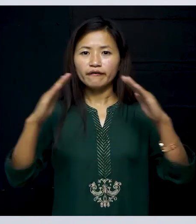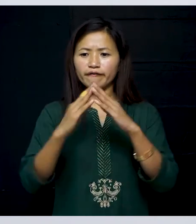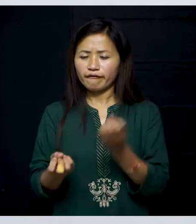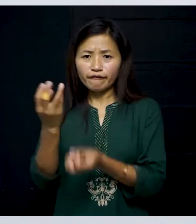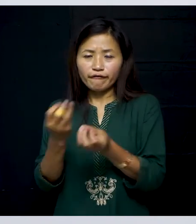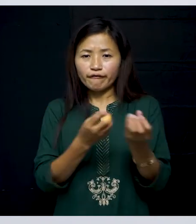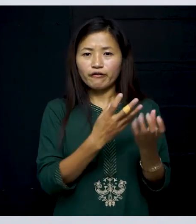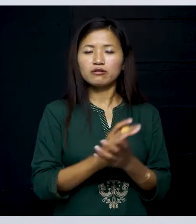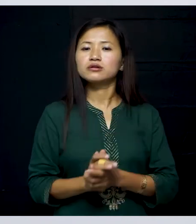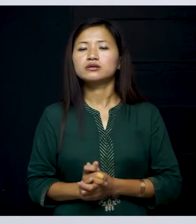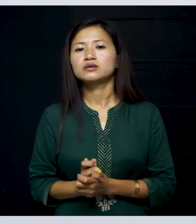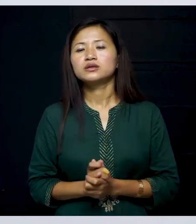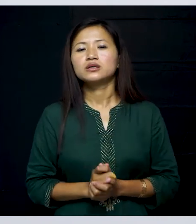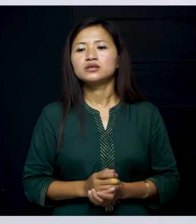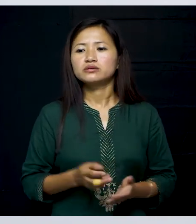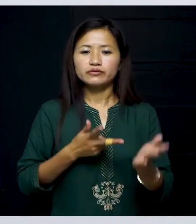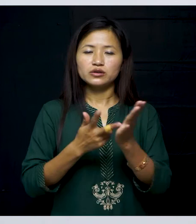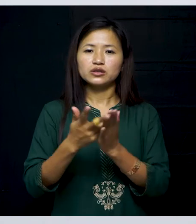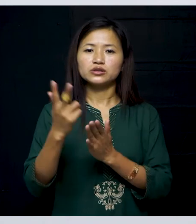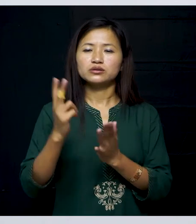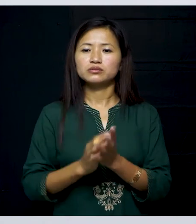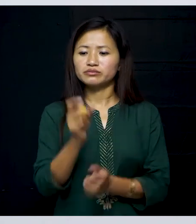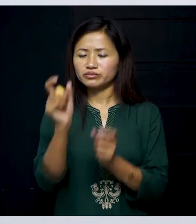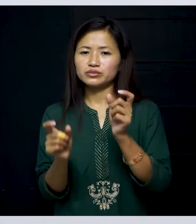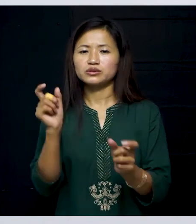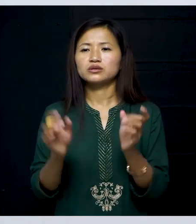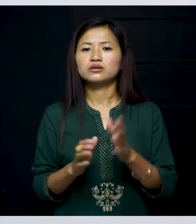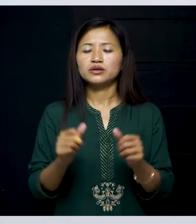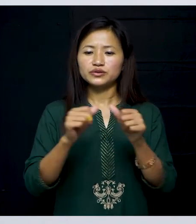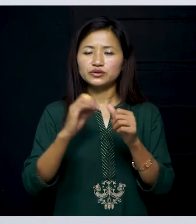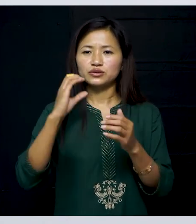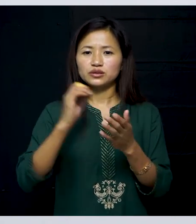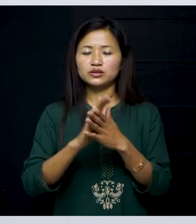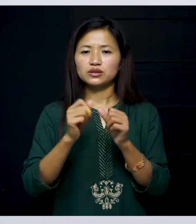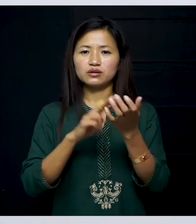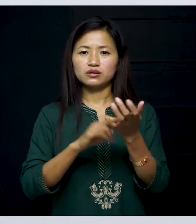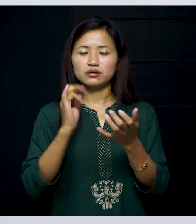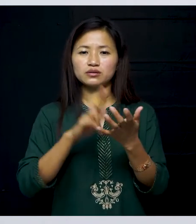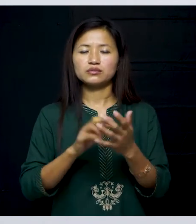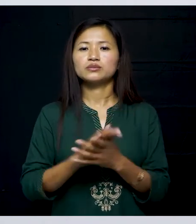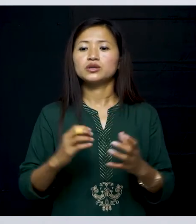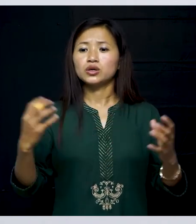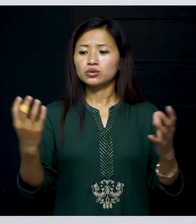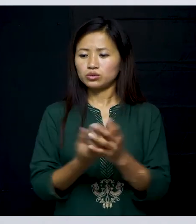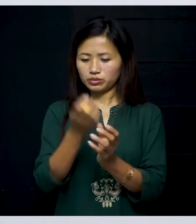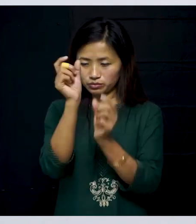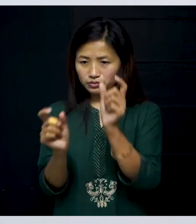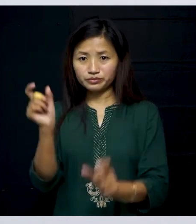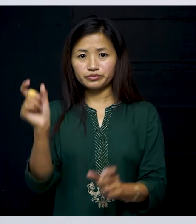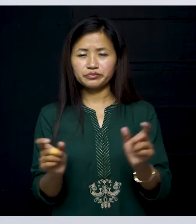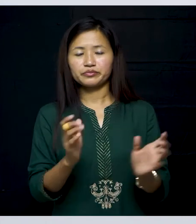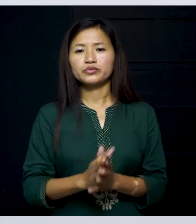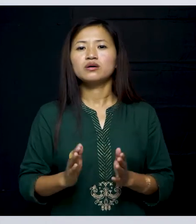had caught fire, the villagers, the people will form a chain of human beings. A chain of human beings here means